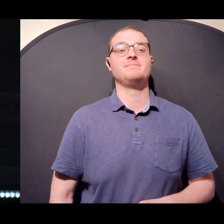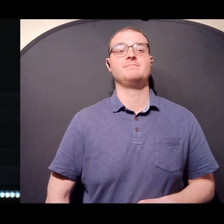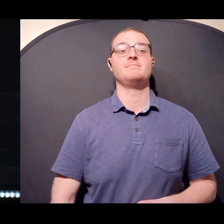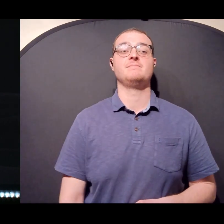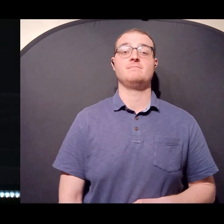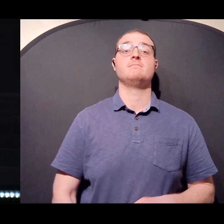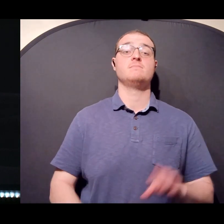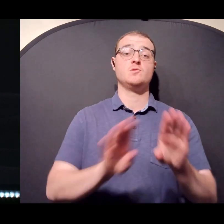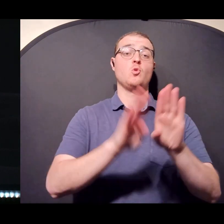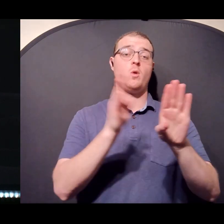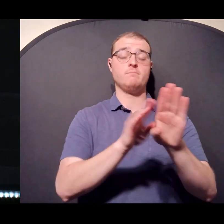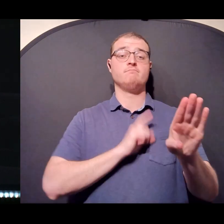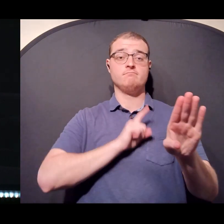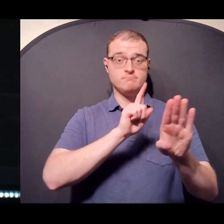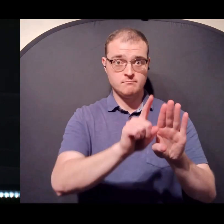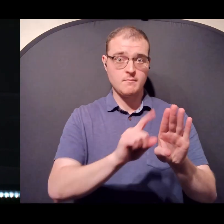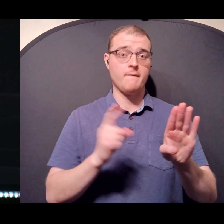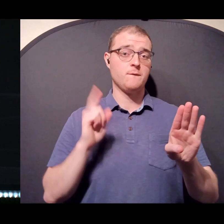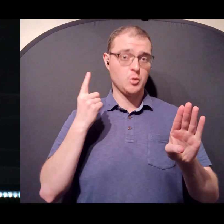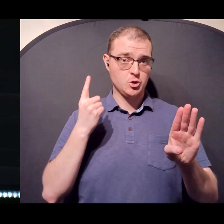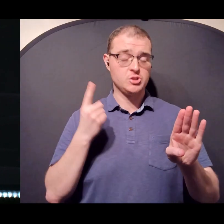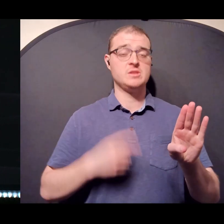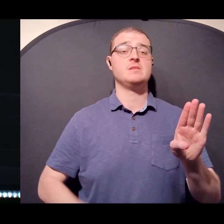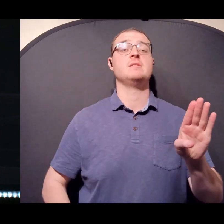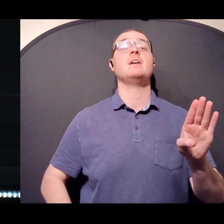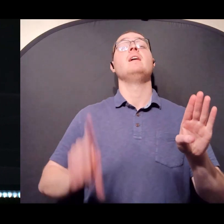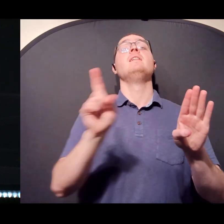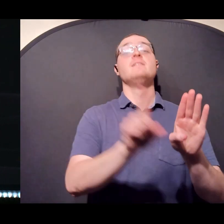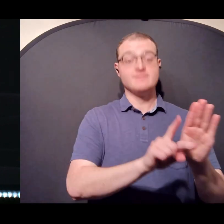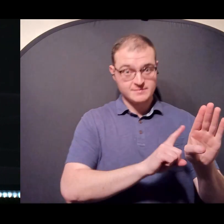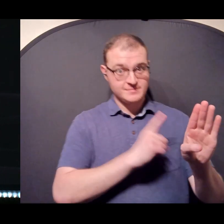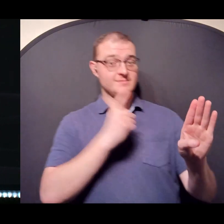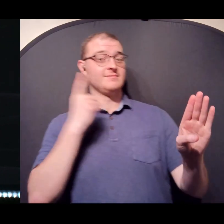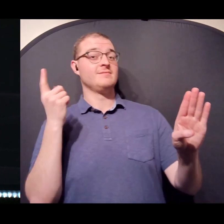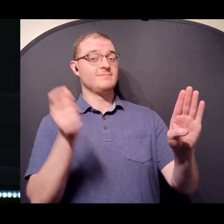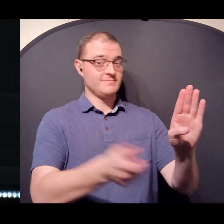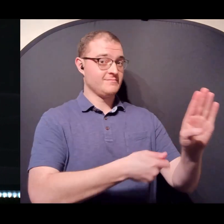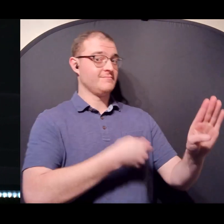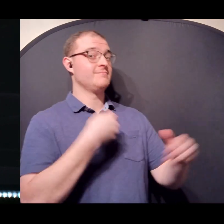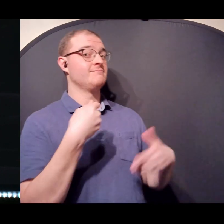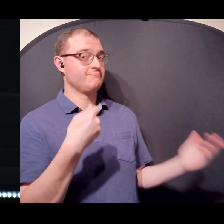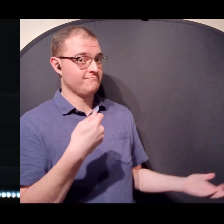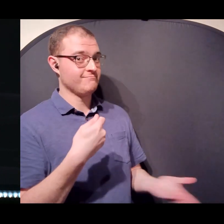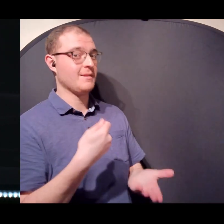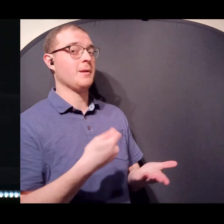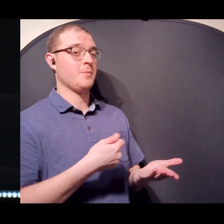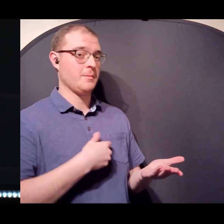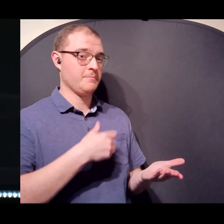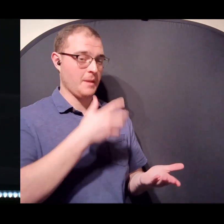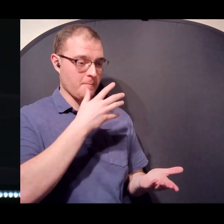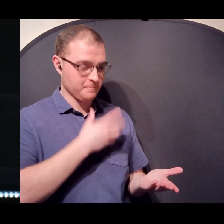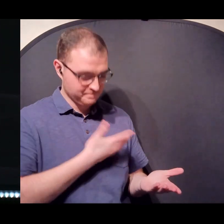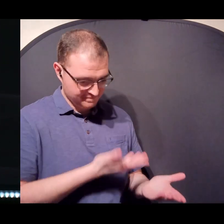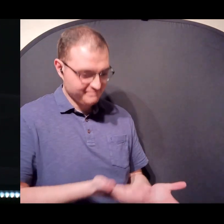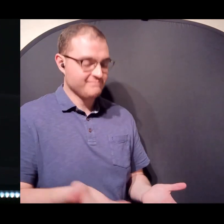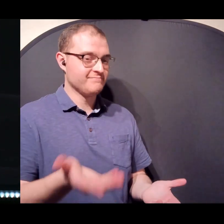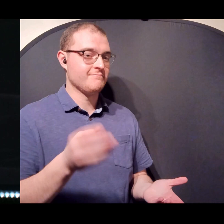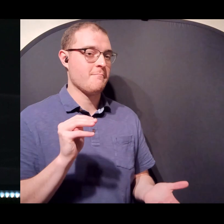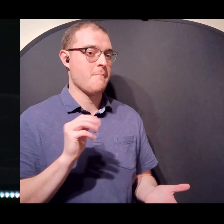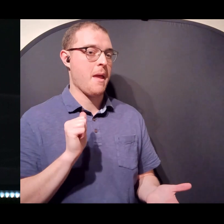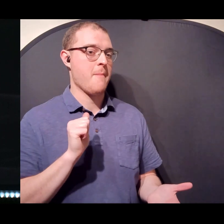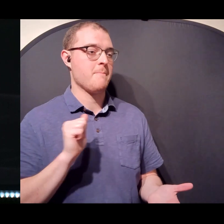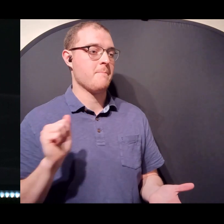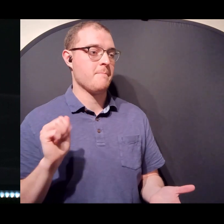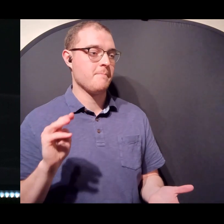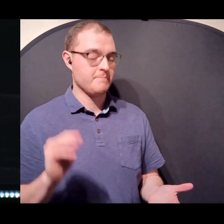I didn't do that. I got to the door first, but I opened it, and I said, go, come on in,